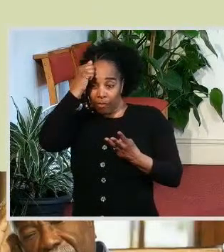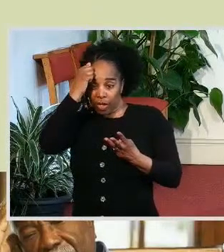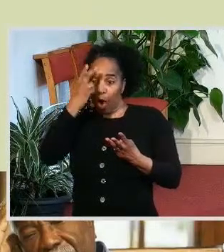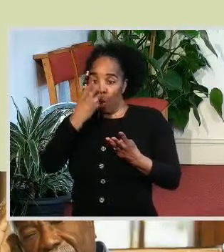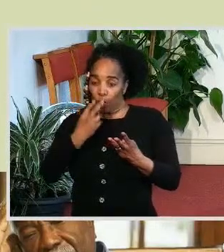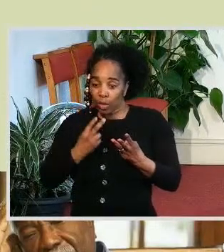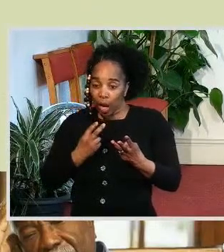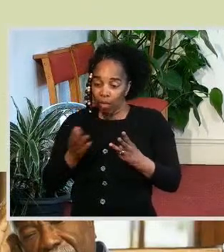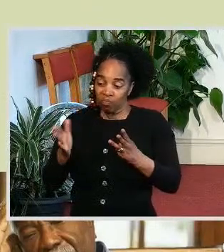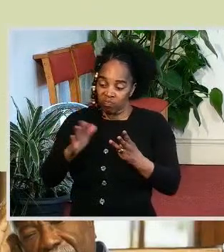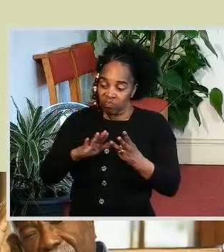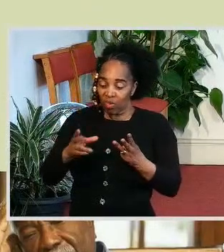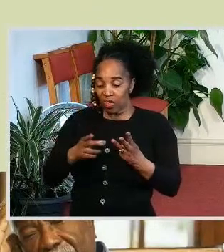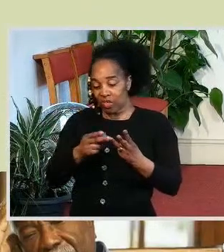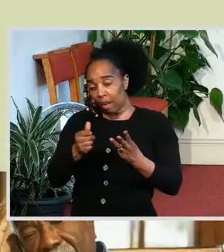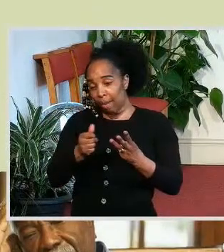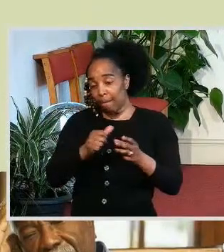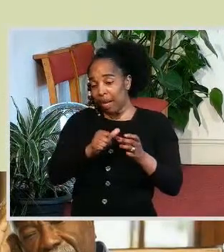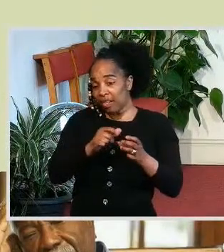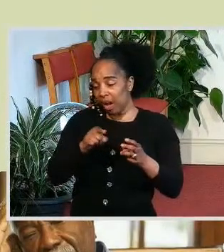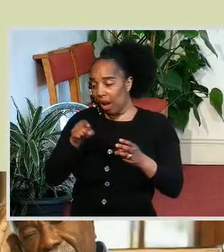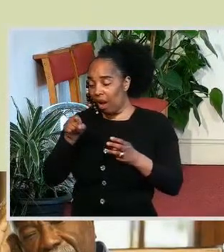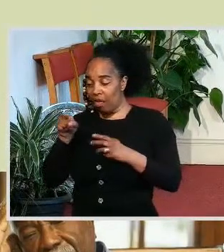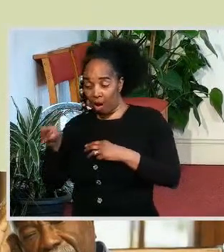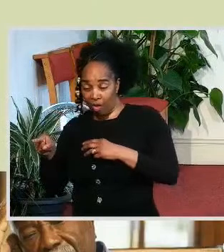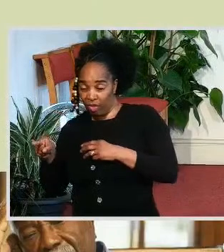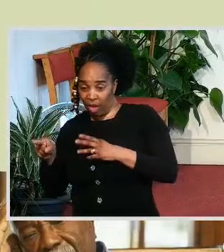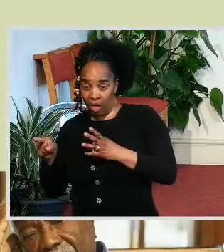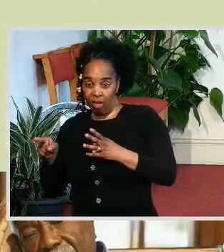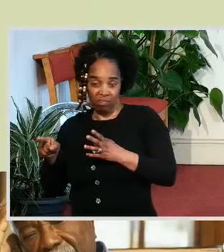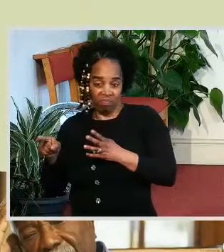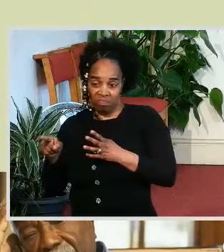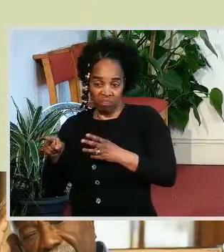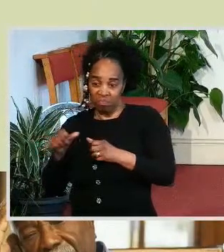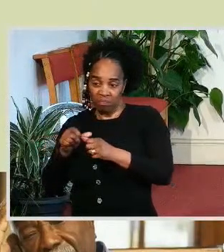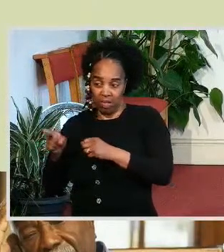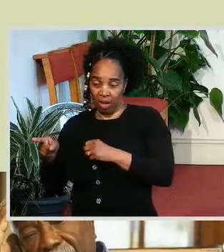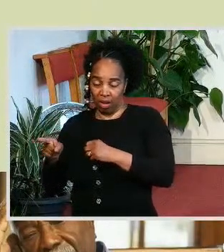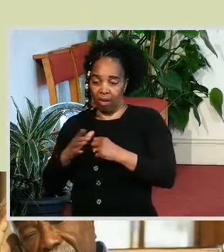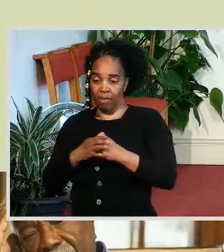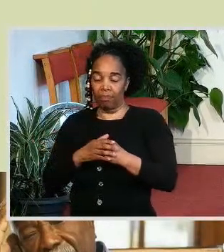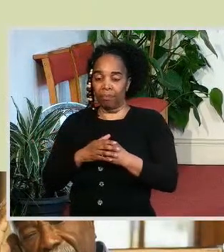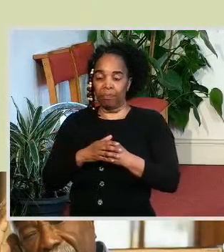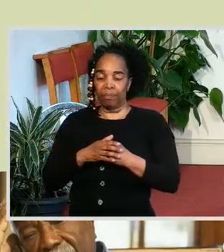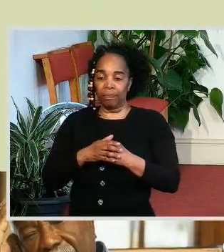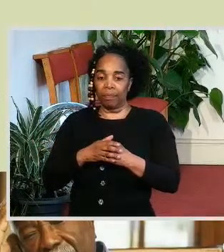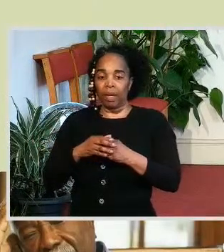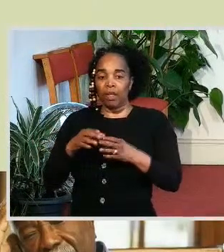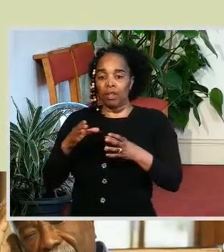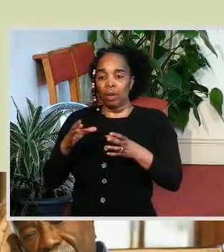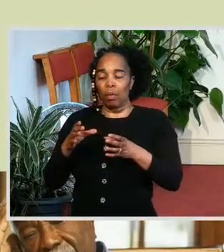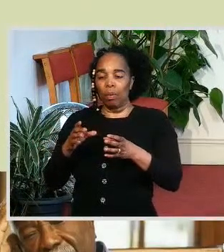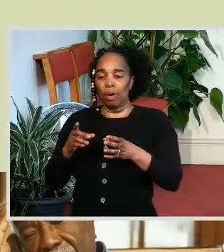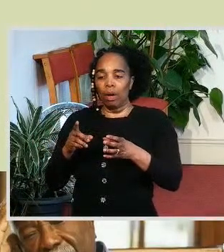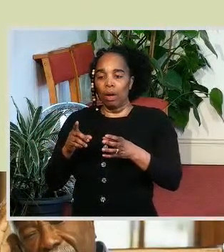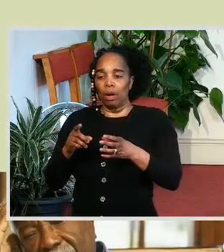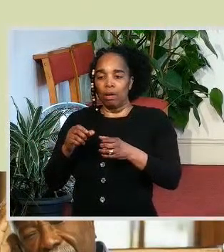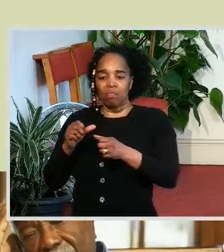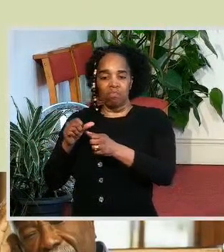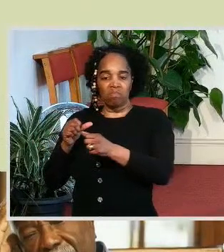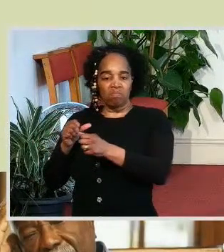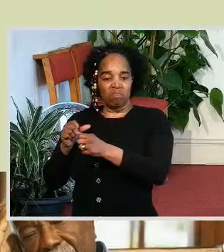So some of those will get better. But we need to be cautious because some people in this group will then go on to